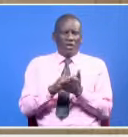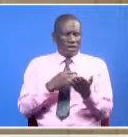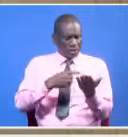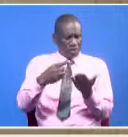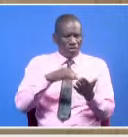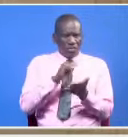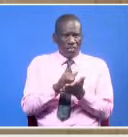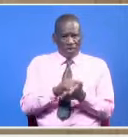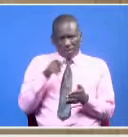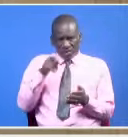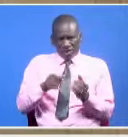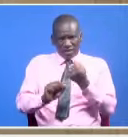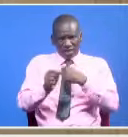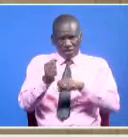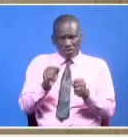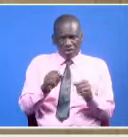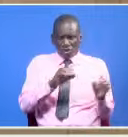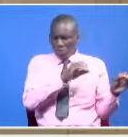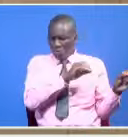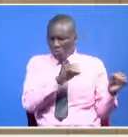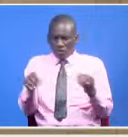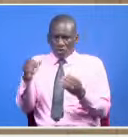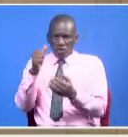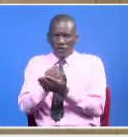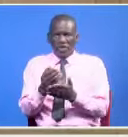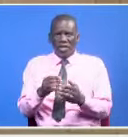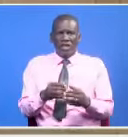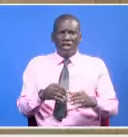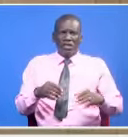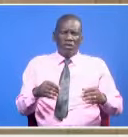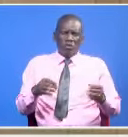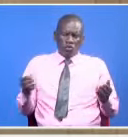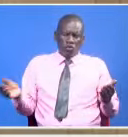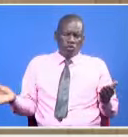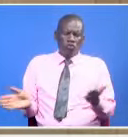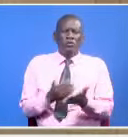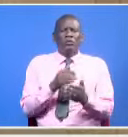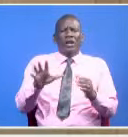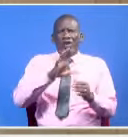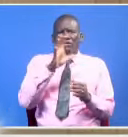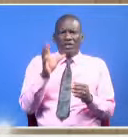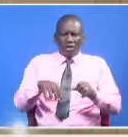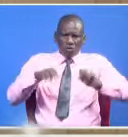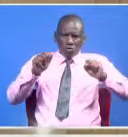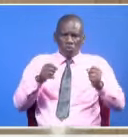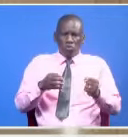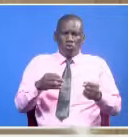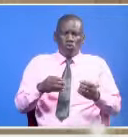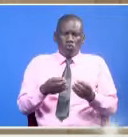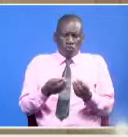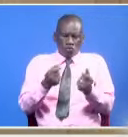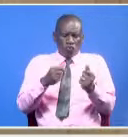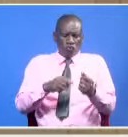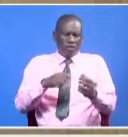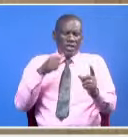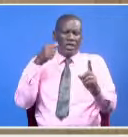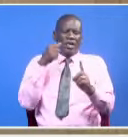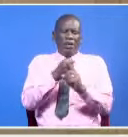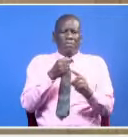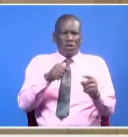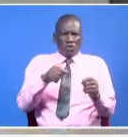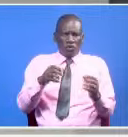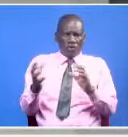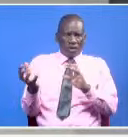that this move, this relocation, takes away Africa's ability to effectively address the impacts of climate change, which disproportionately